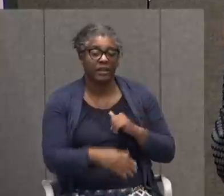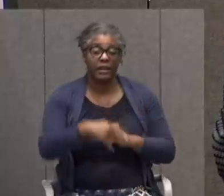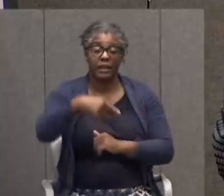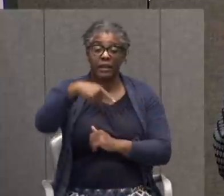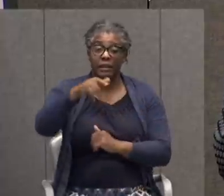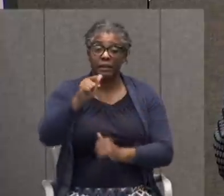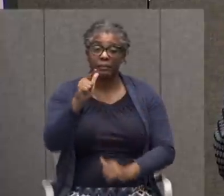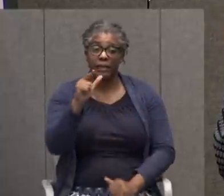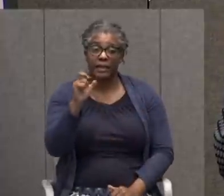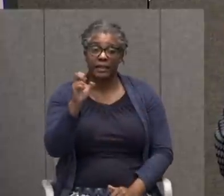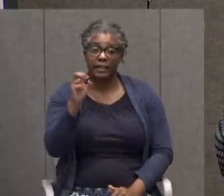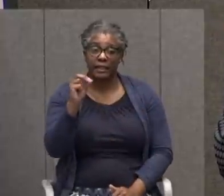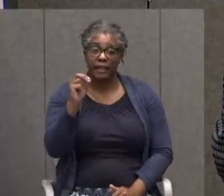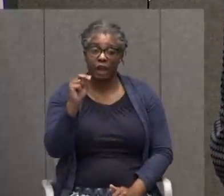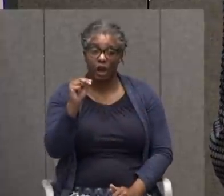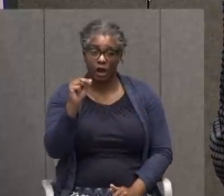Paleo,